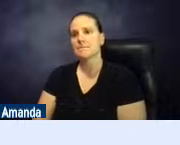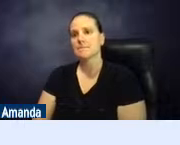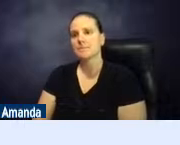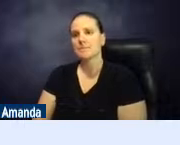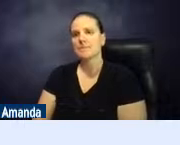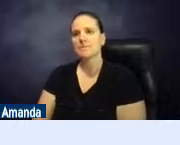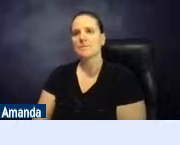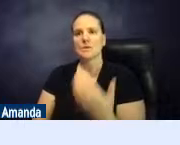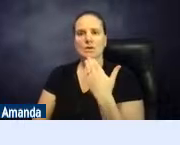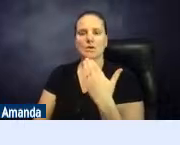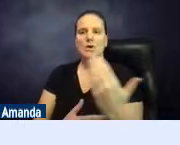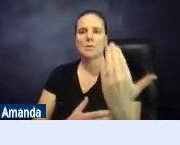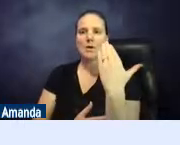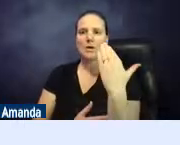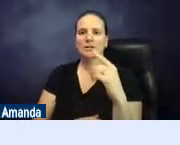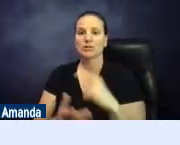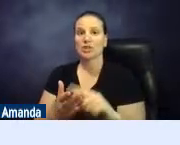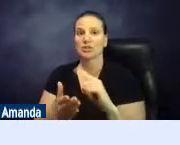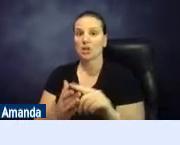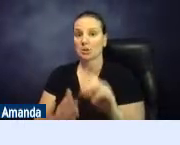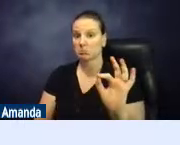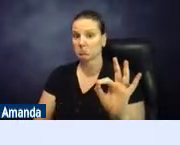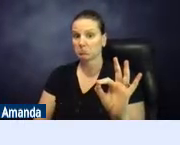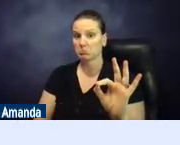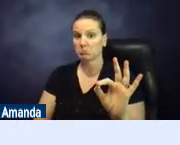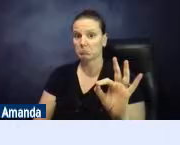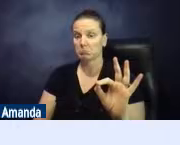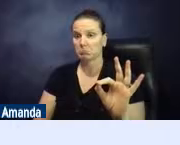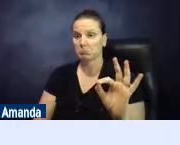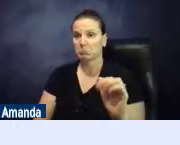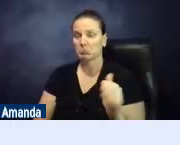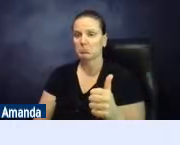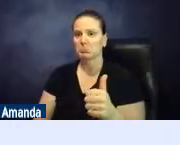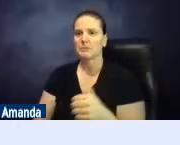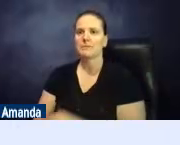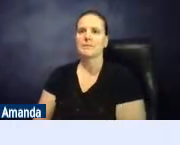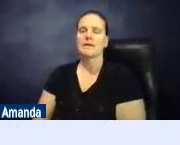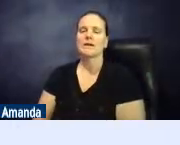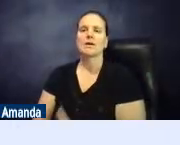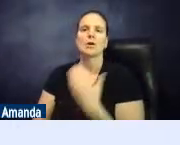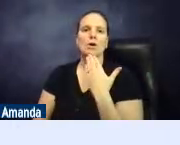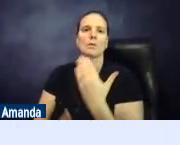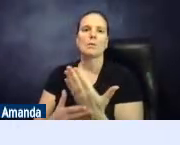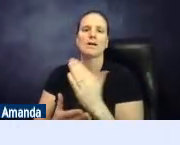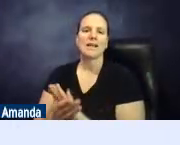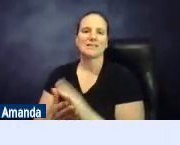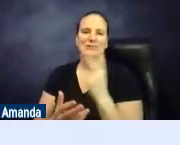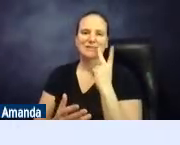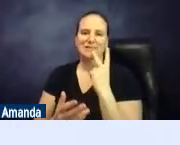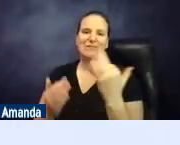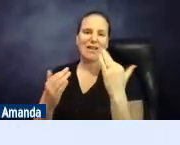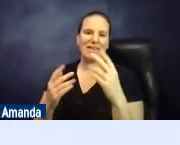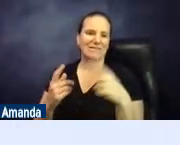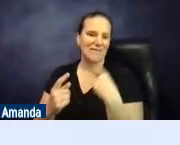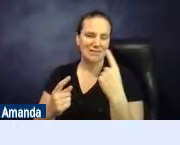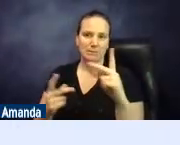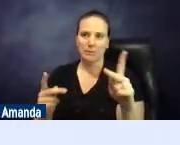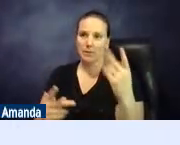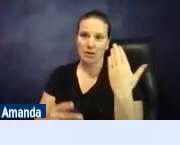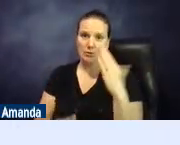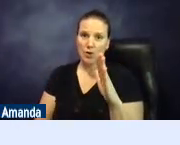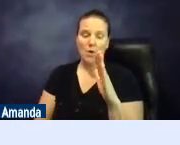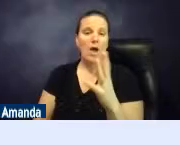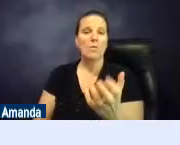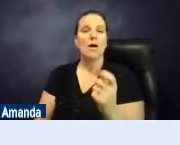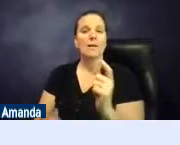Good morning. Doing a little mic check. Can y'all hear me? We can hear you. Thank you. Right on. Good morning. Well, it's nice to see so many friendly faces. And for those I don't know, I look forward to